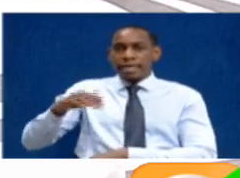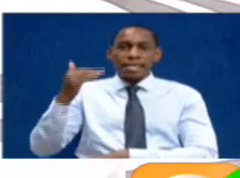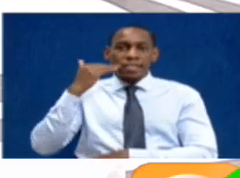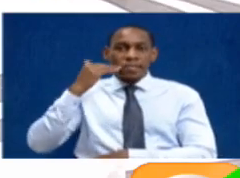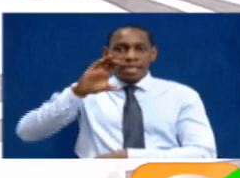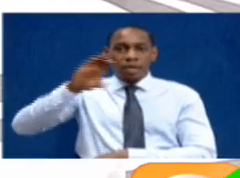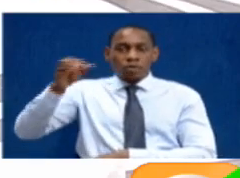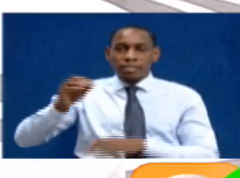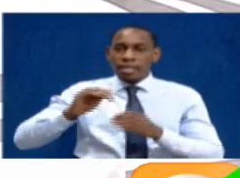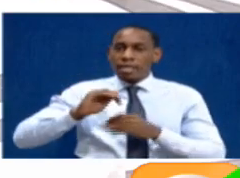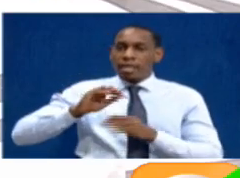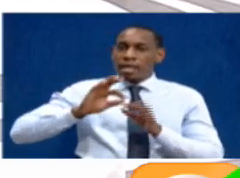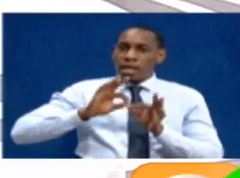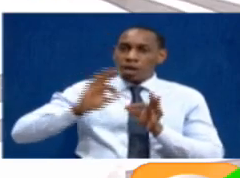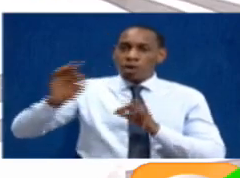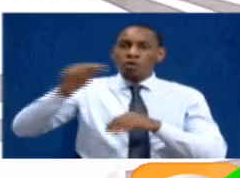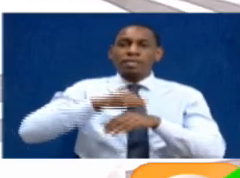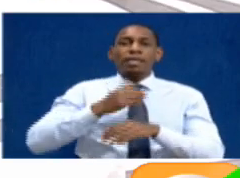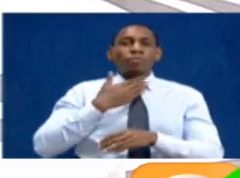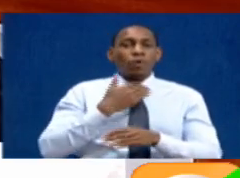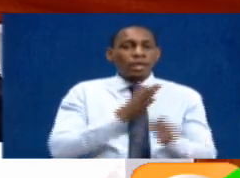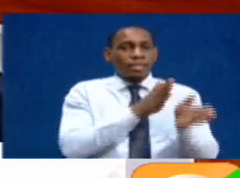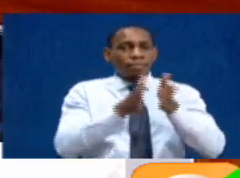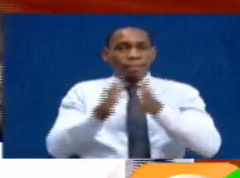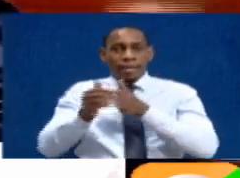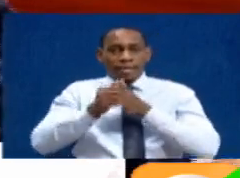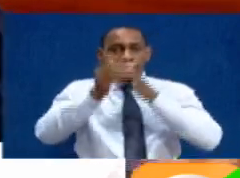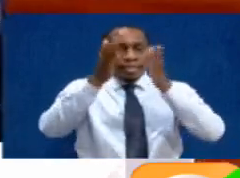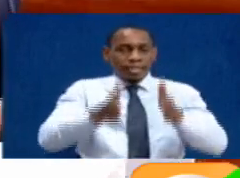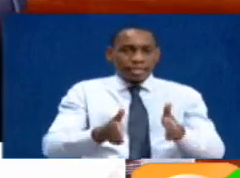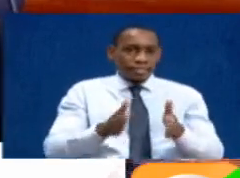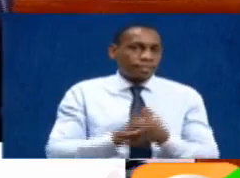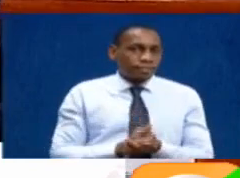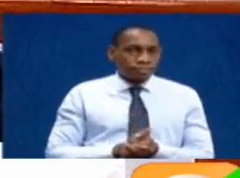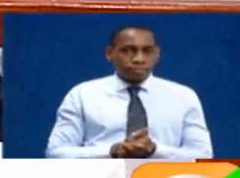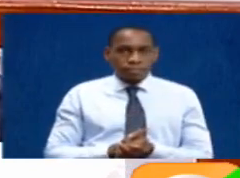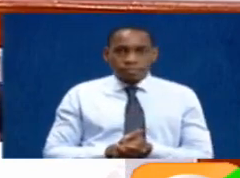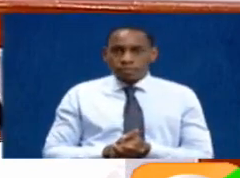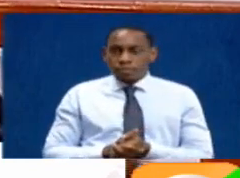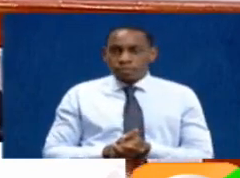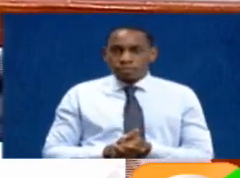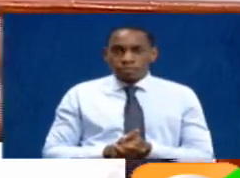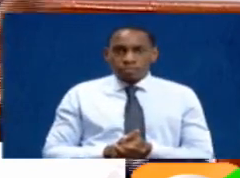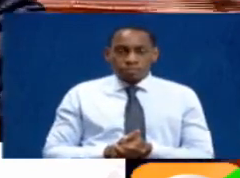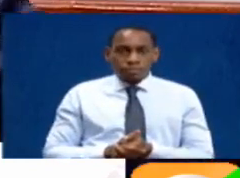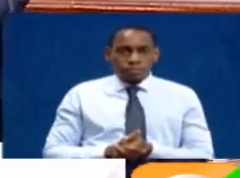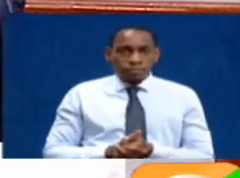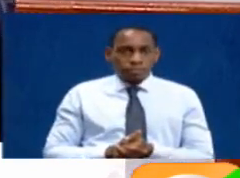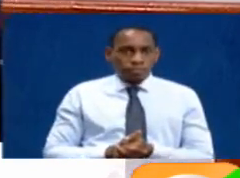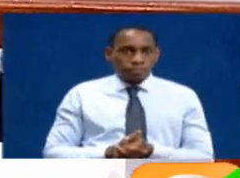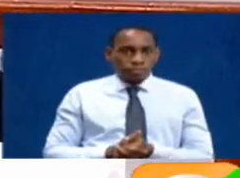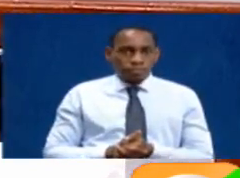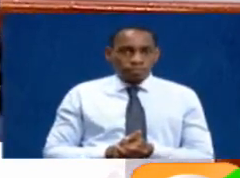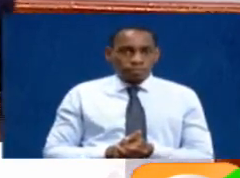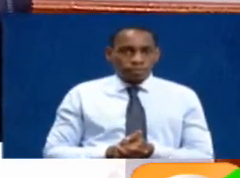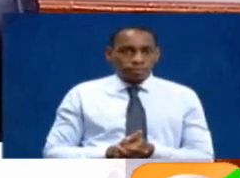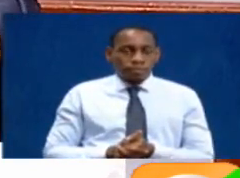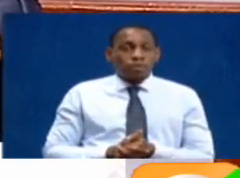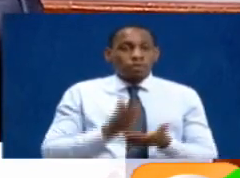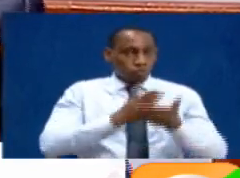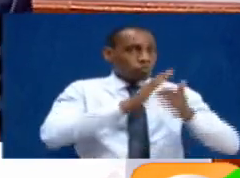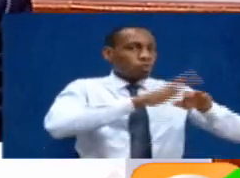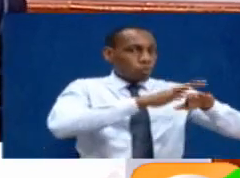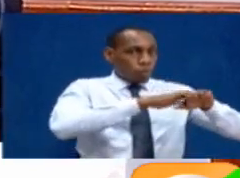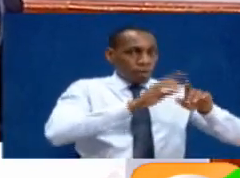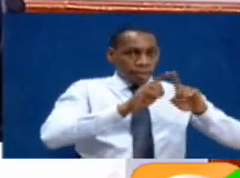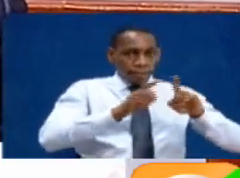for a long time I've been trying to put our leaders together. Yeah, you haven't been successful. Haven't been successful. Yeah, yeah, and you find some, they are good,